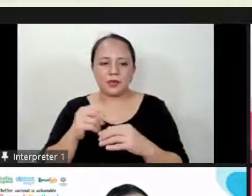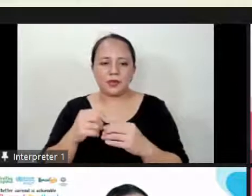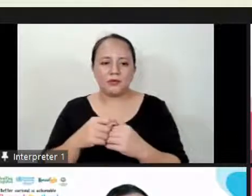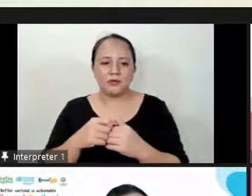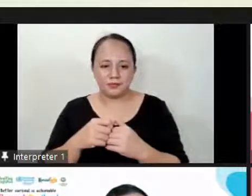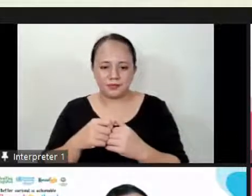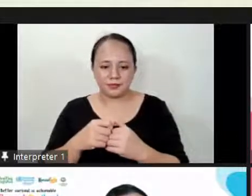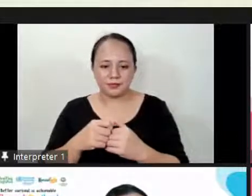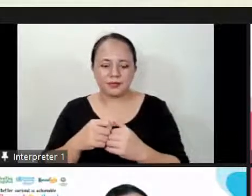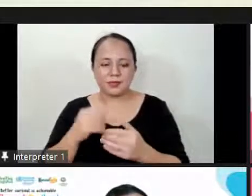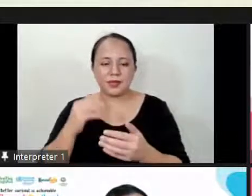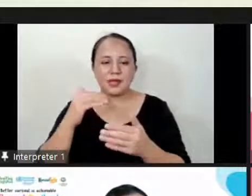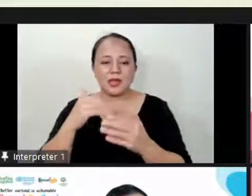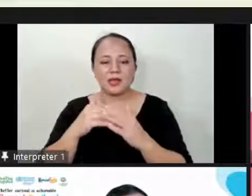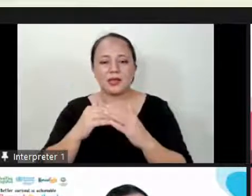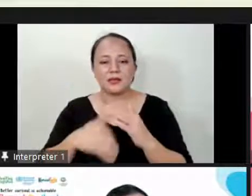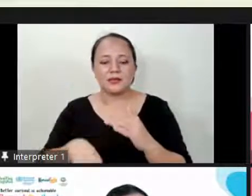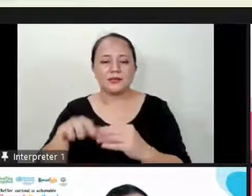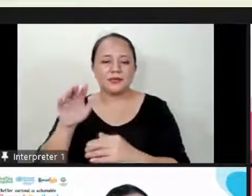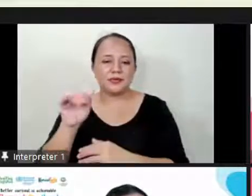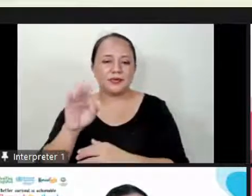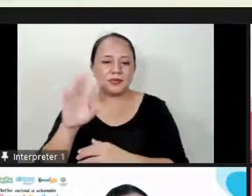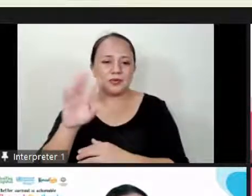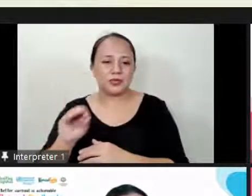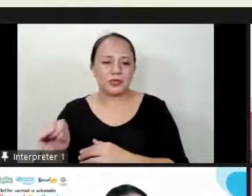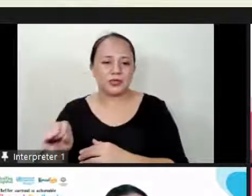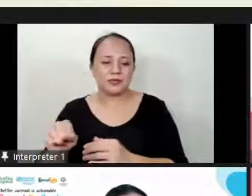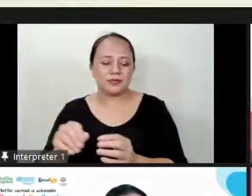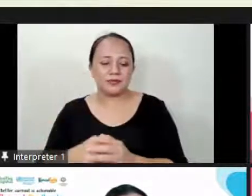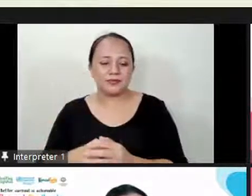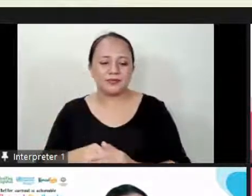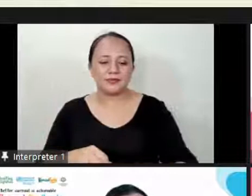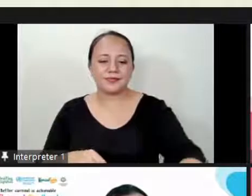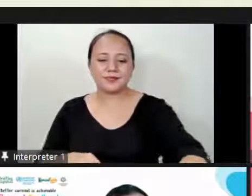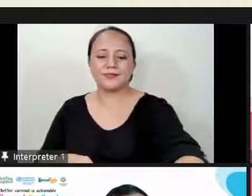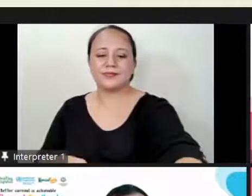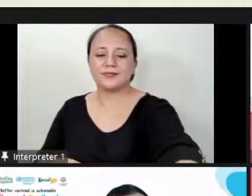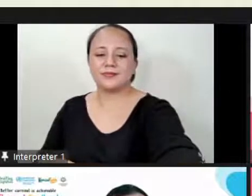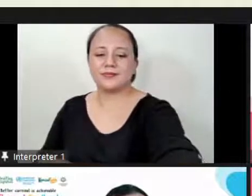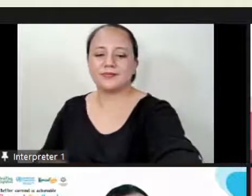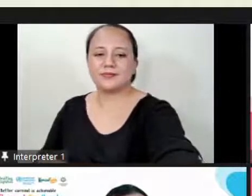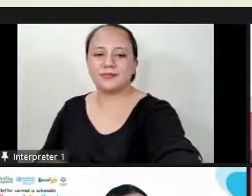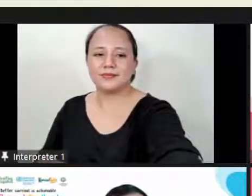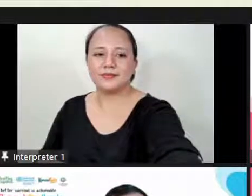is less than 15% in low-income countries.